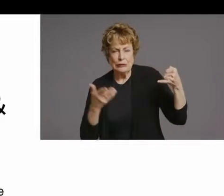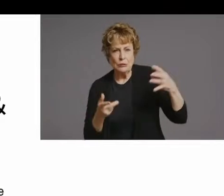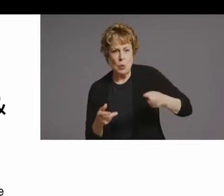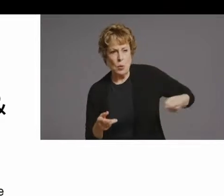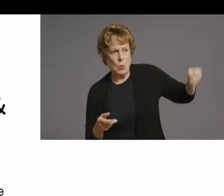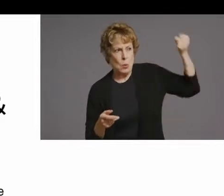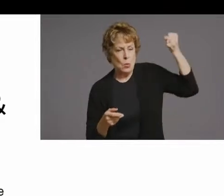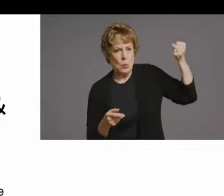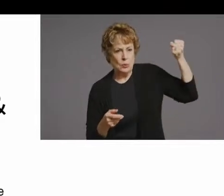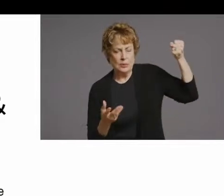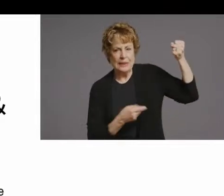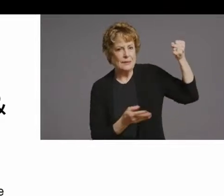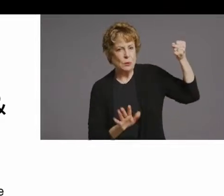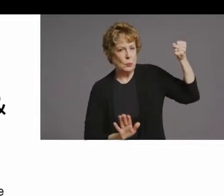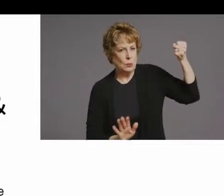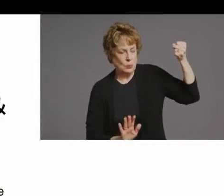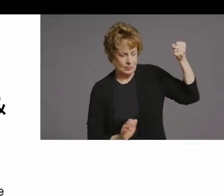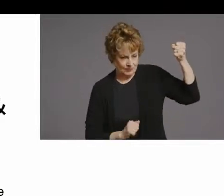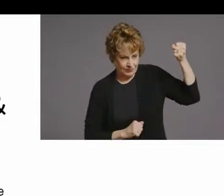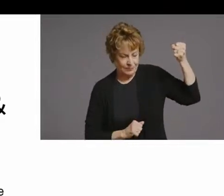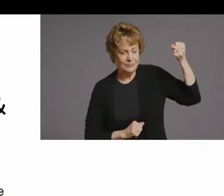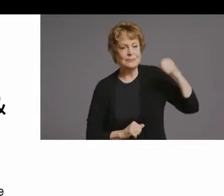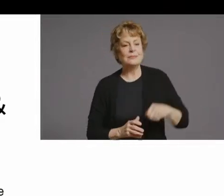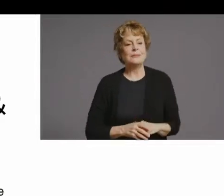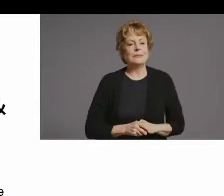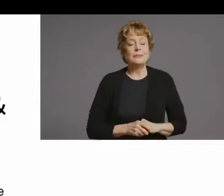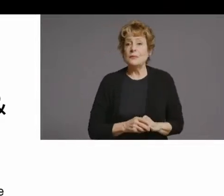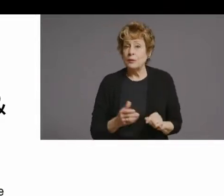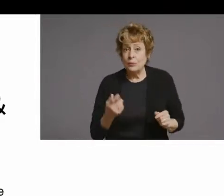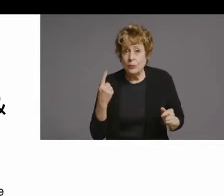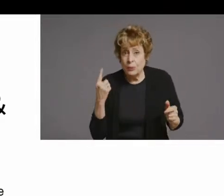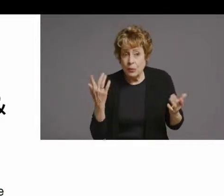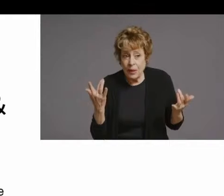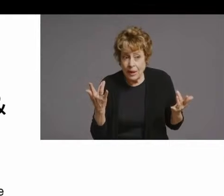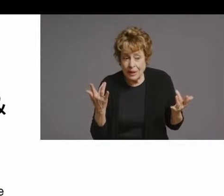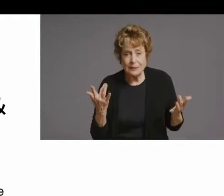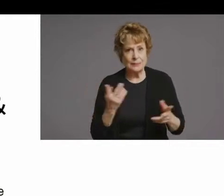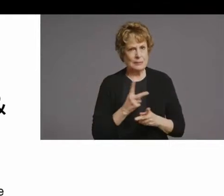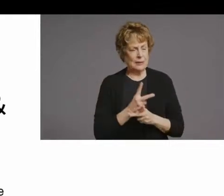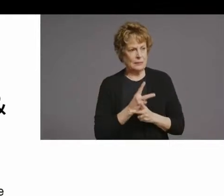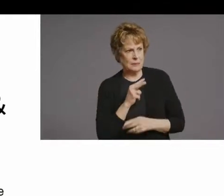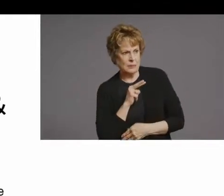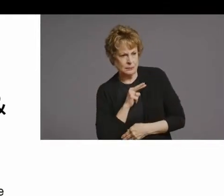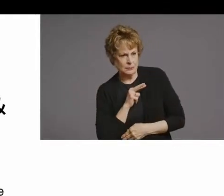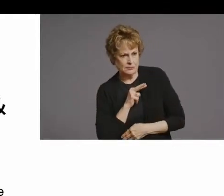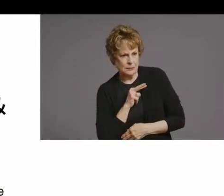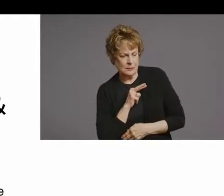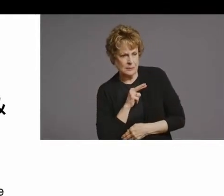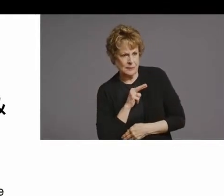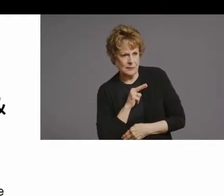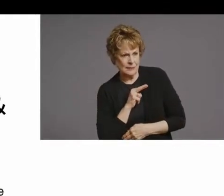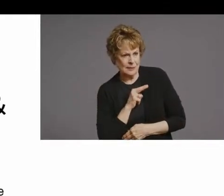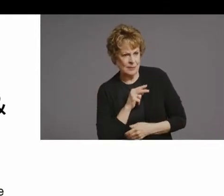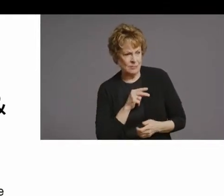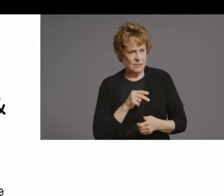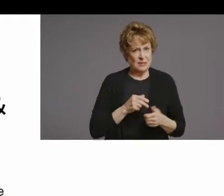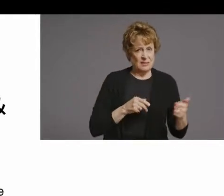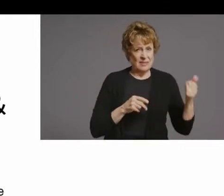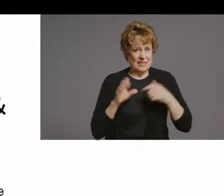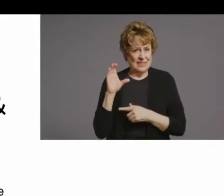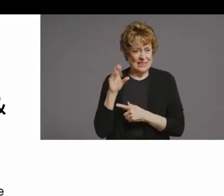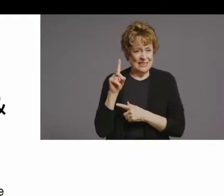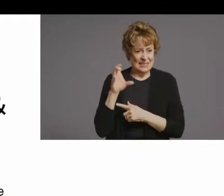COVID-19 vaccine. And this was out of an abundance of caution. This pause was recommended after a very small number of